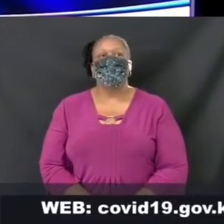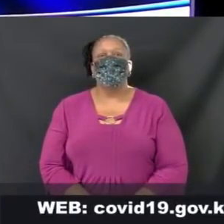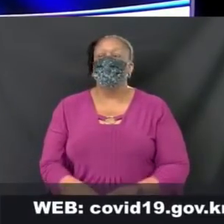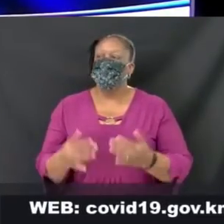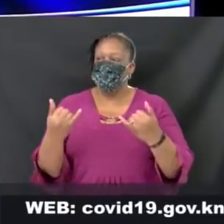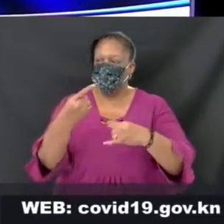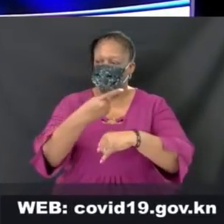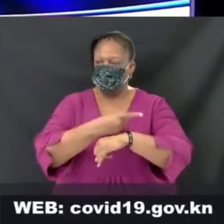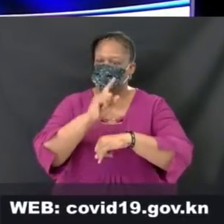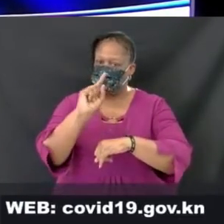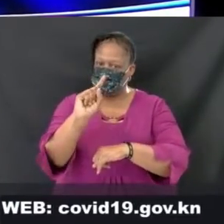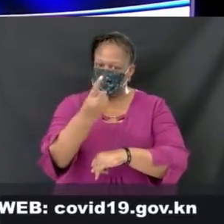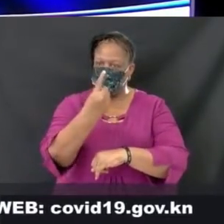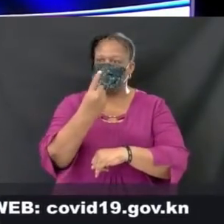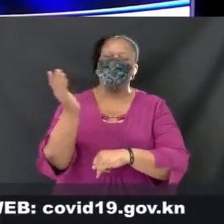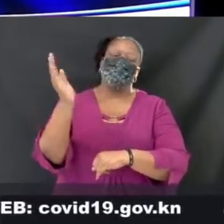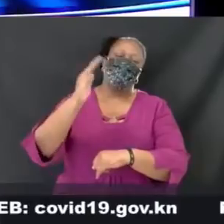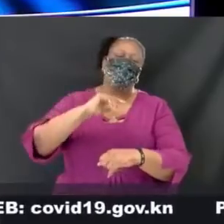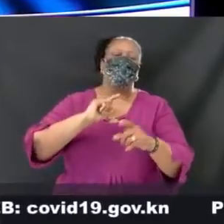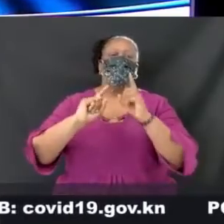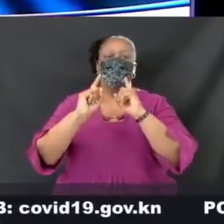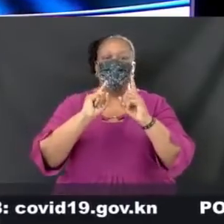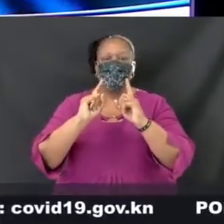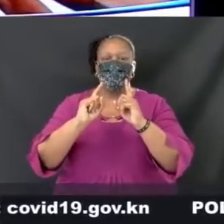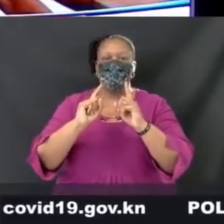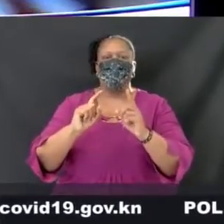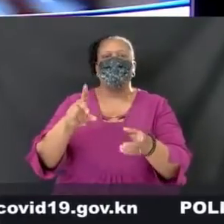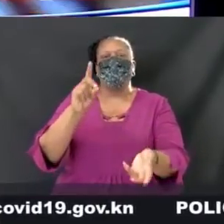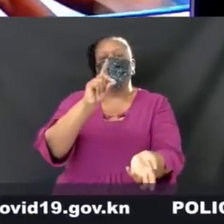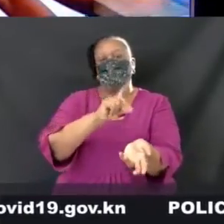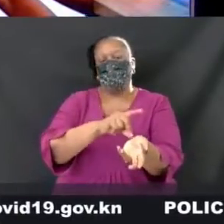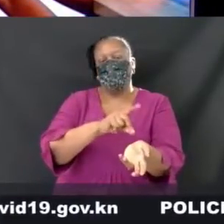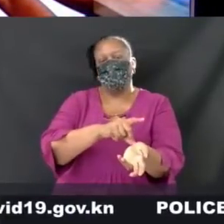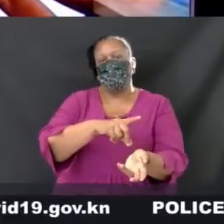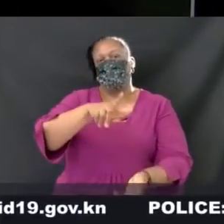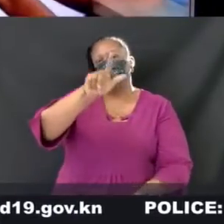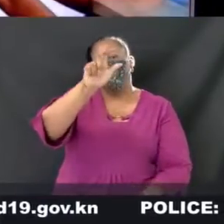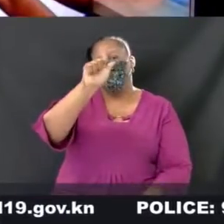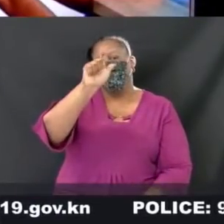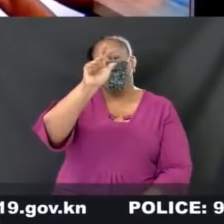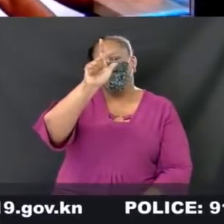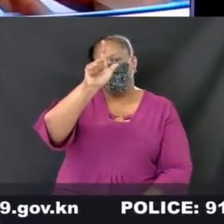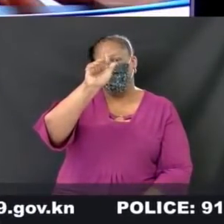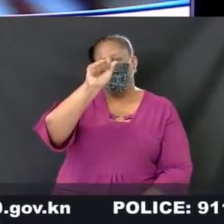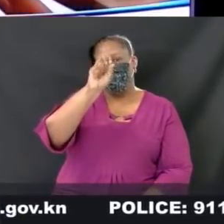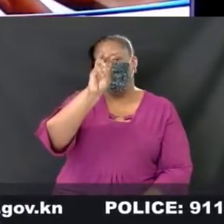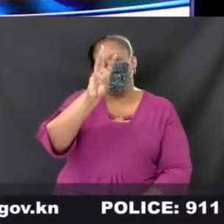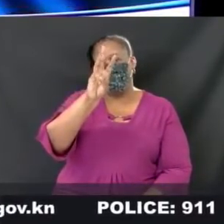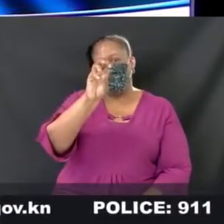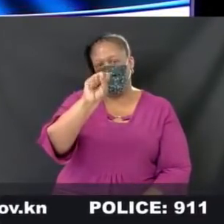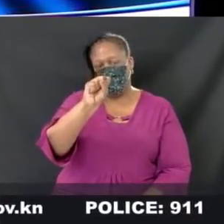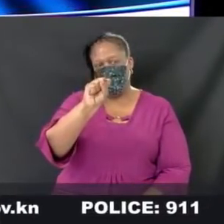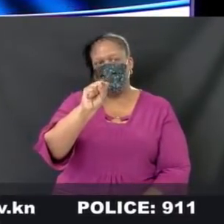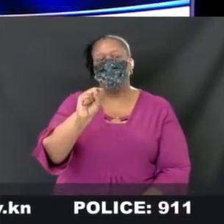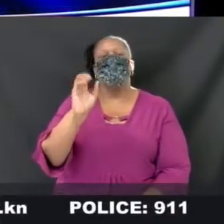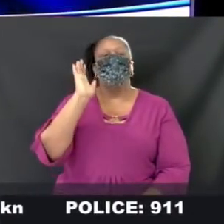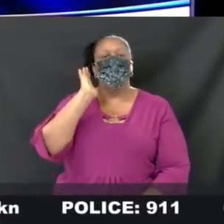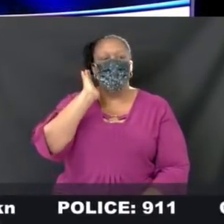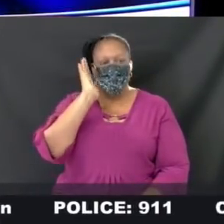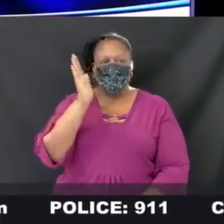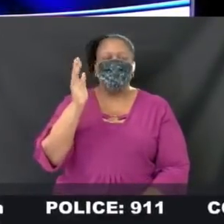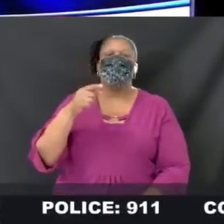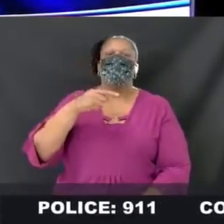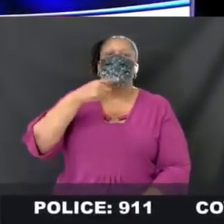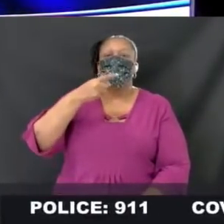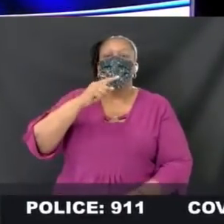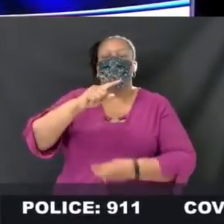want to invite first to the podium our Chief Medical Officer, Dr. Hazel Laws, who, as usual,